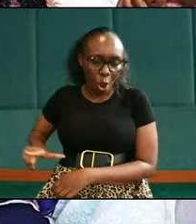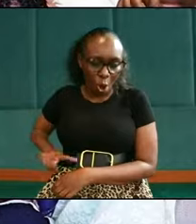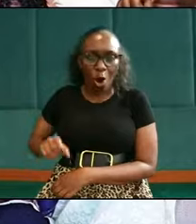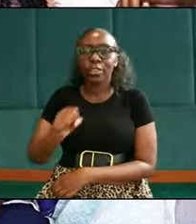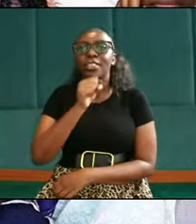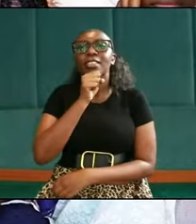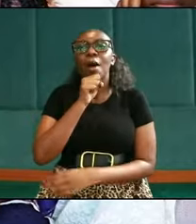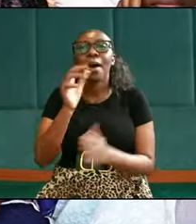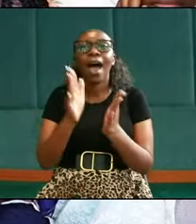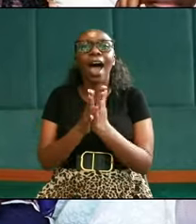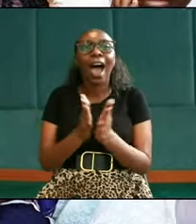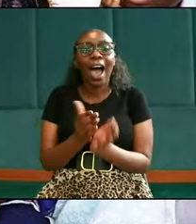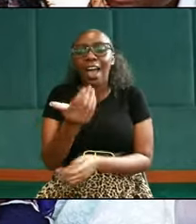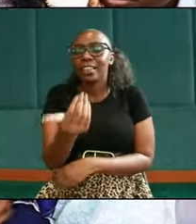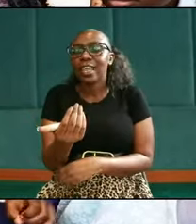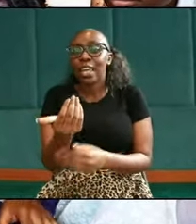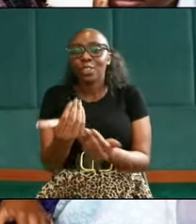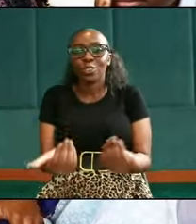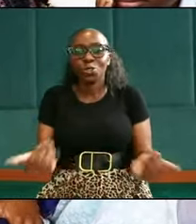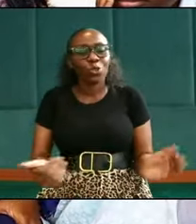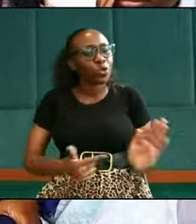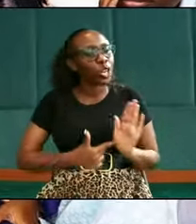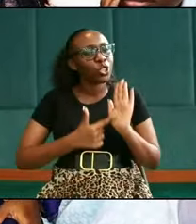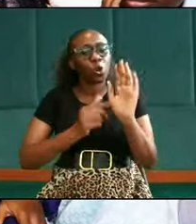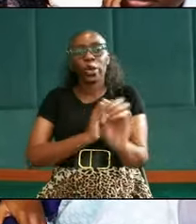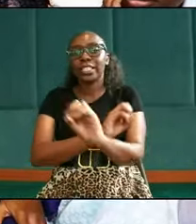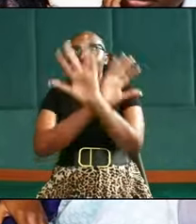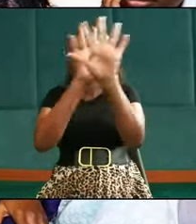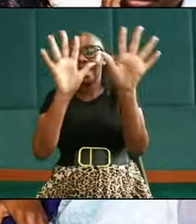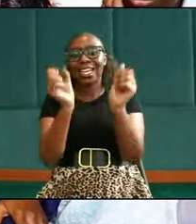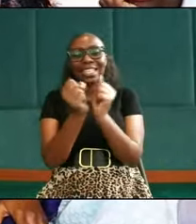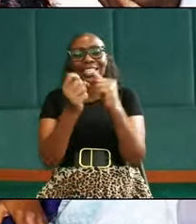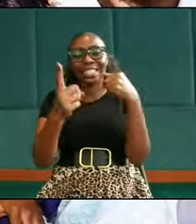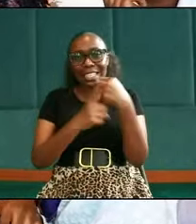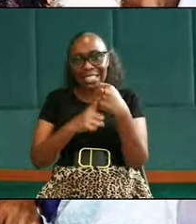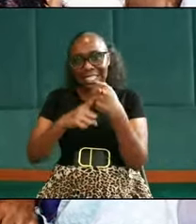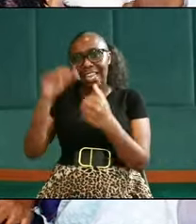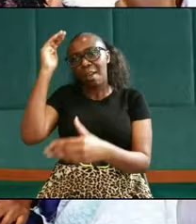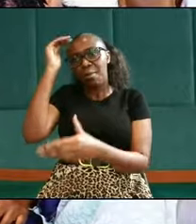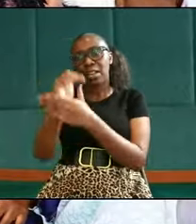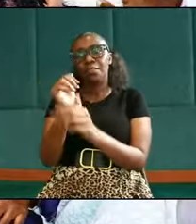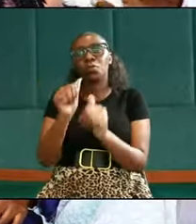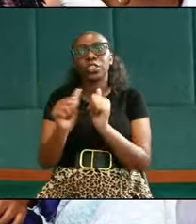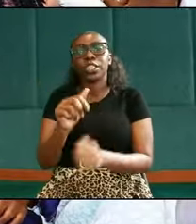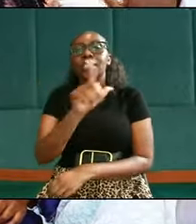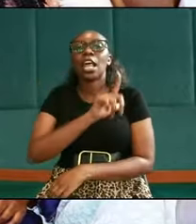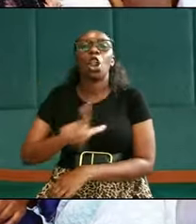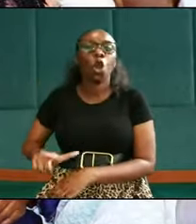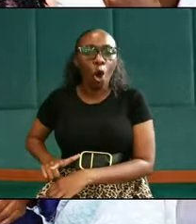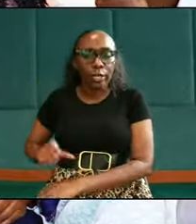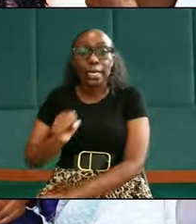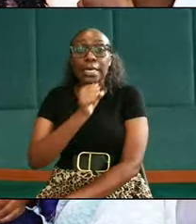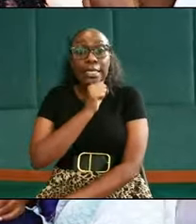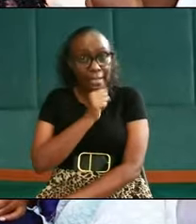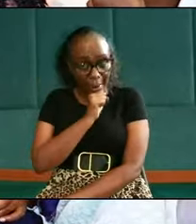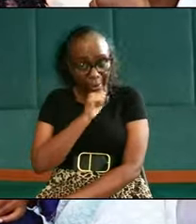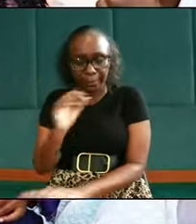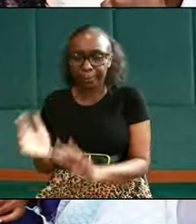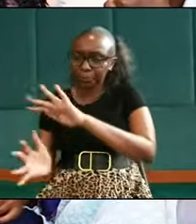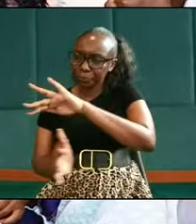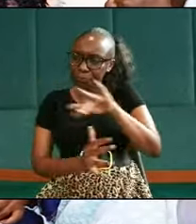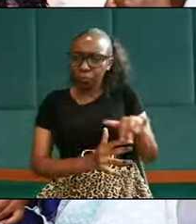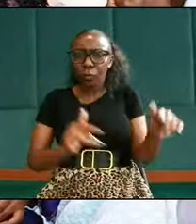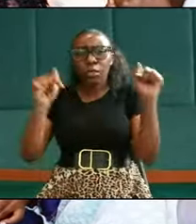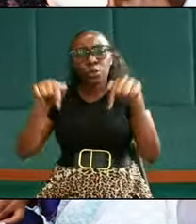splendid job in bringing out the 16th fundamental belief, the Lord's Supper. Now today, children, we are looking at